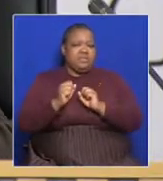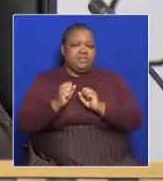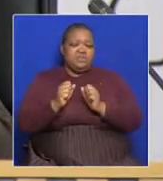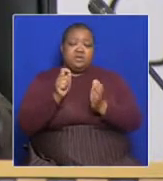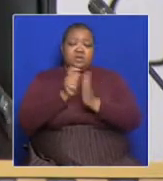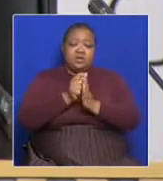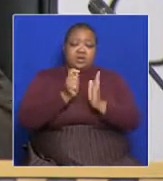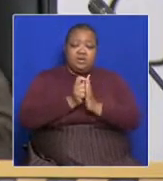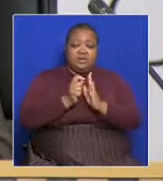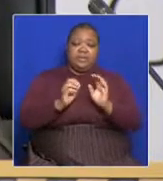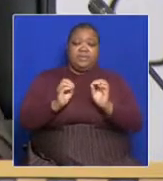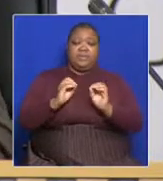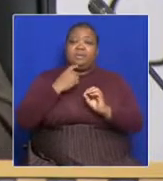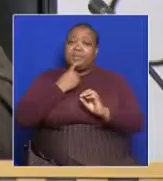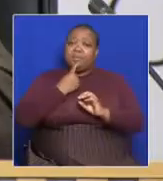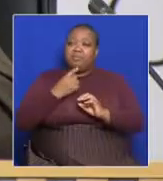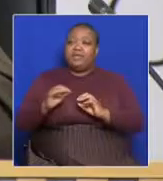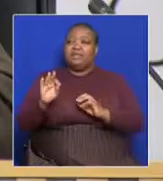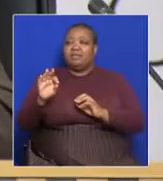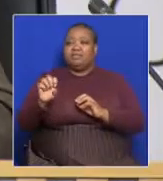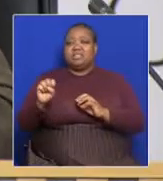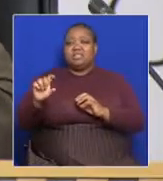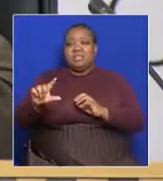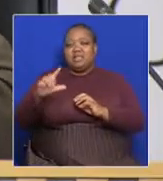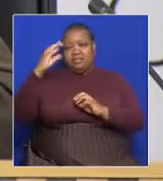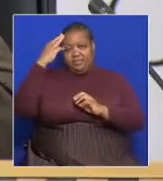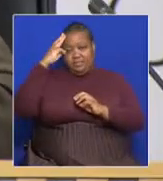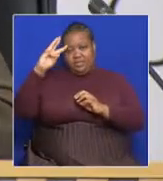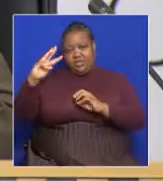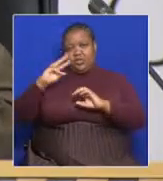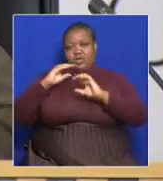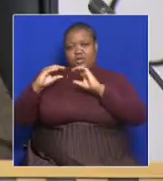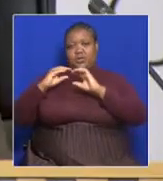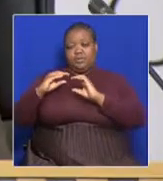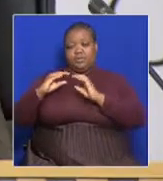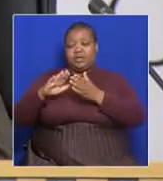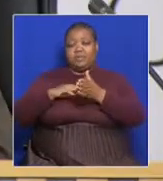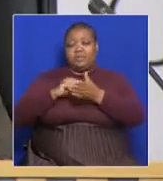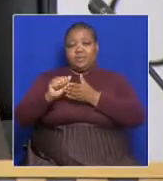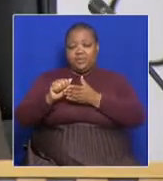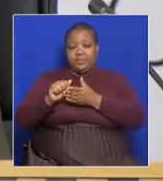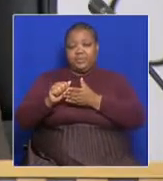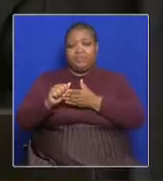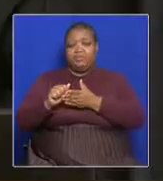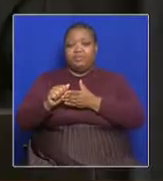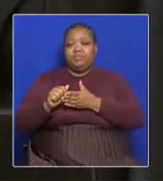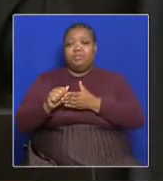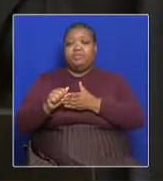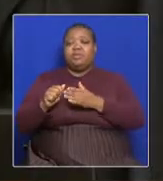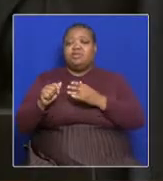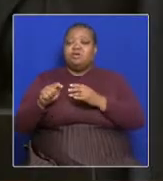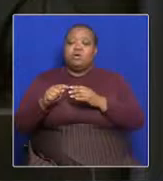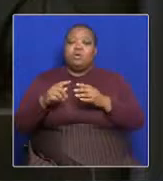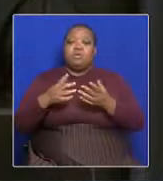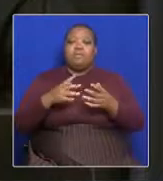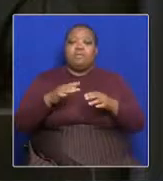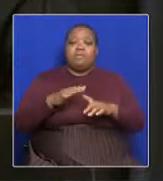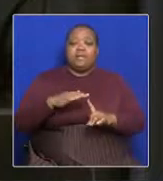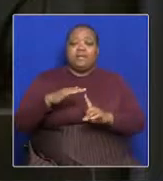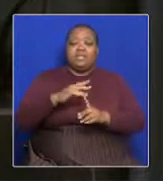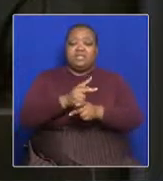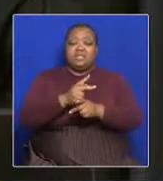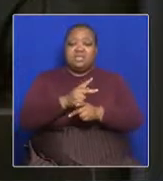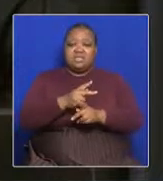with the FSL in Pretoria, and there was no destruction, no place to even house these exhibits. You are dealing with